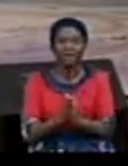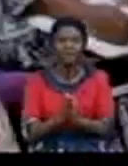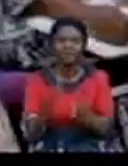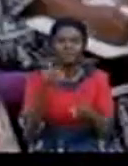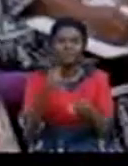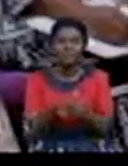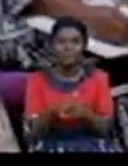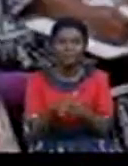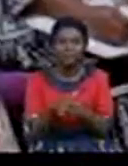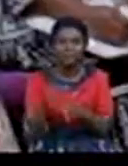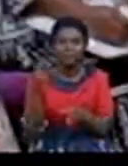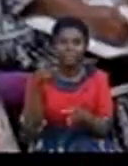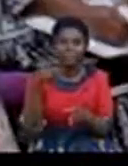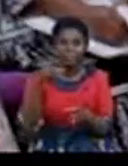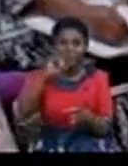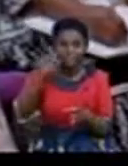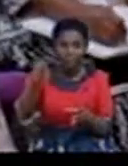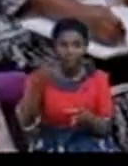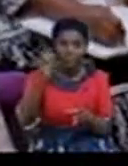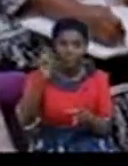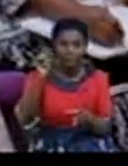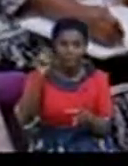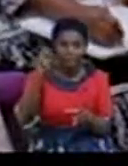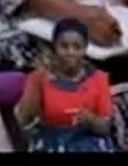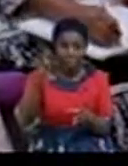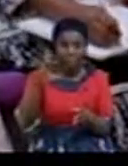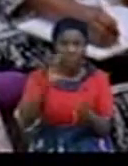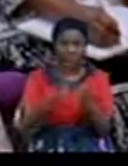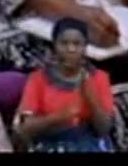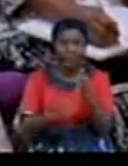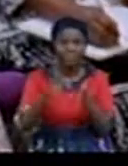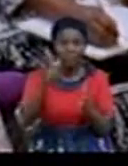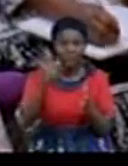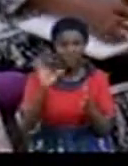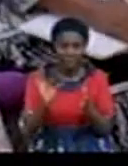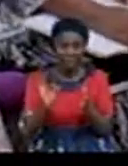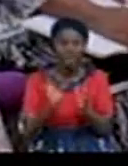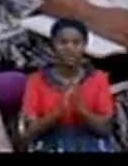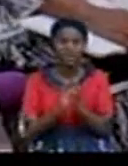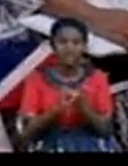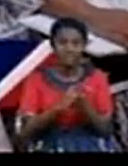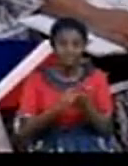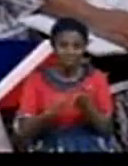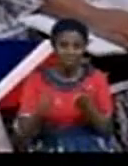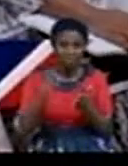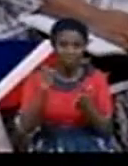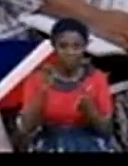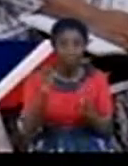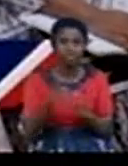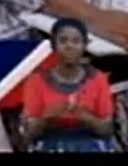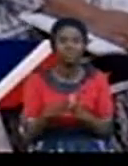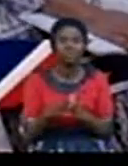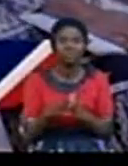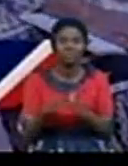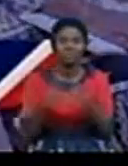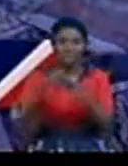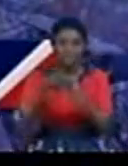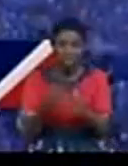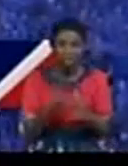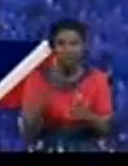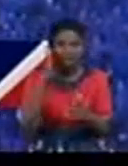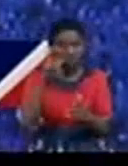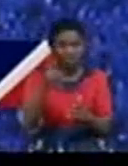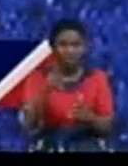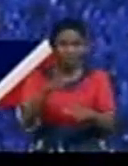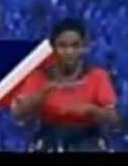chapter 29, reading from verse 12, then shall ye call upon me, and ye shall